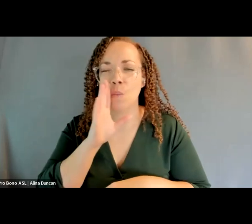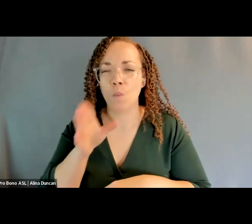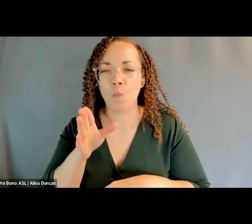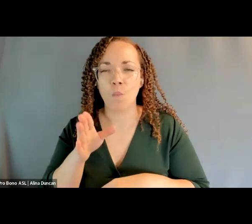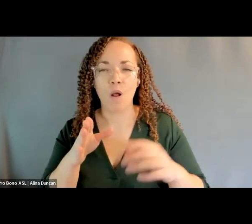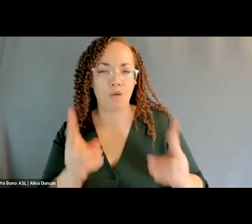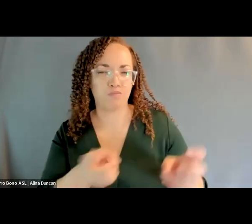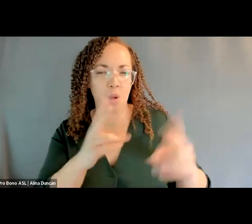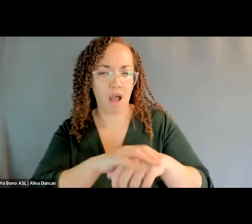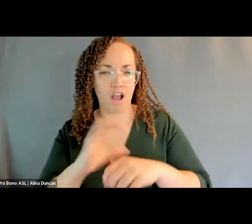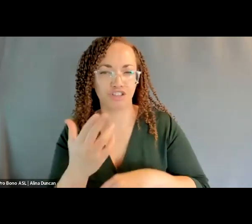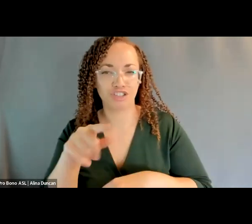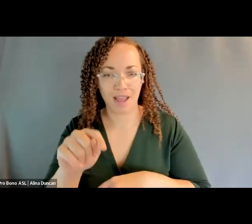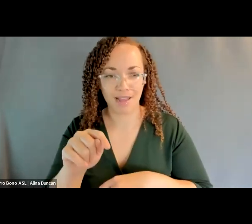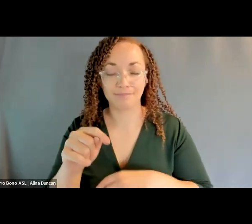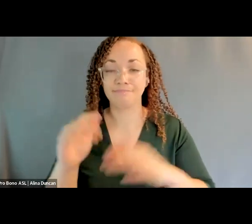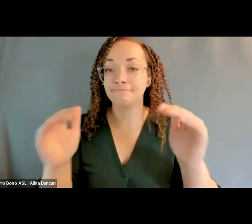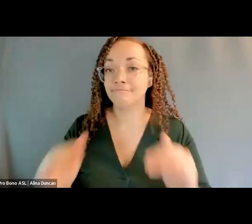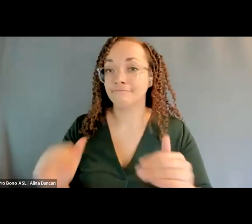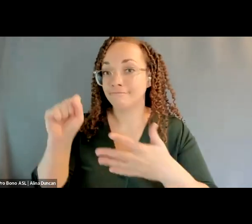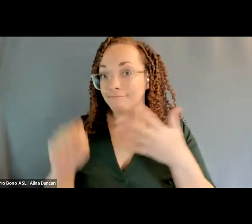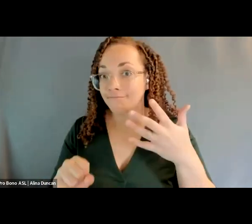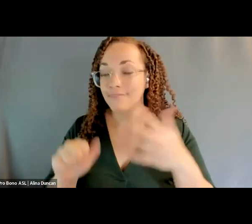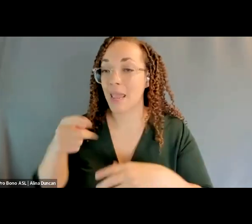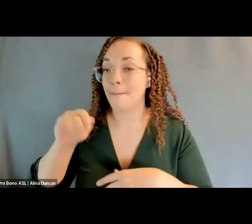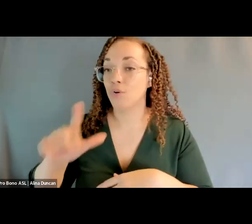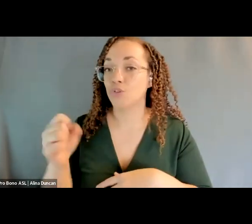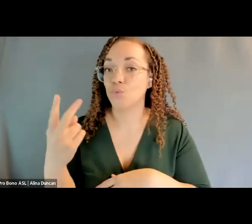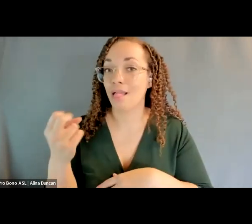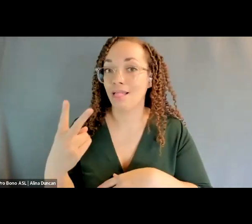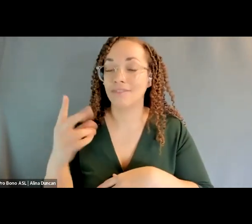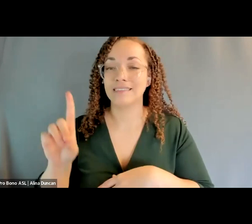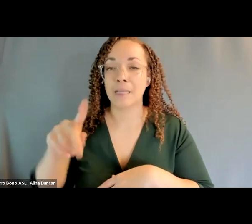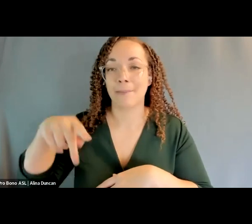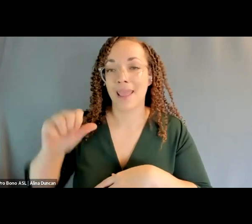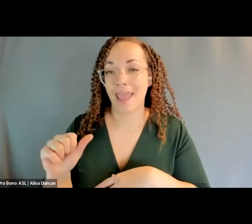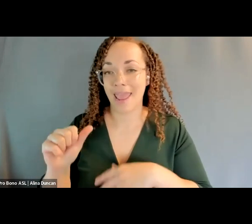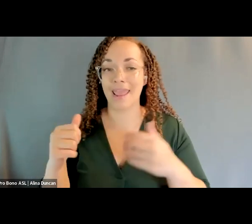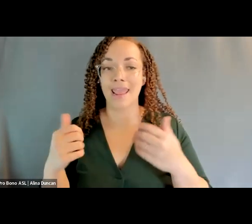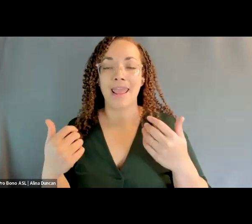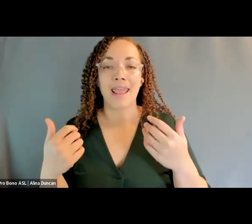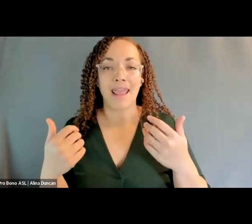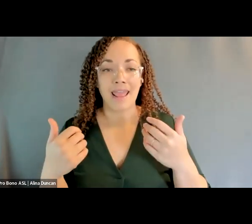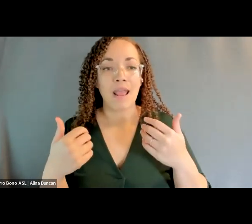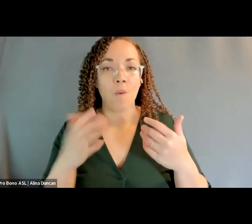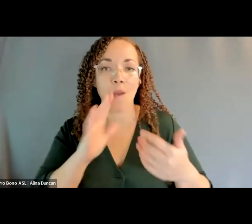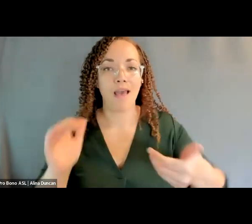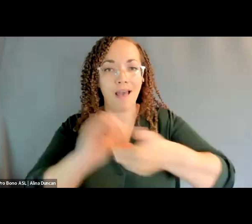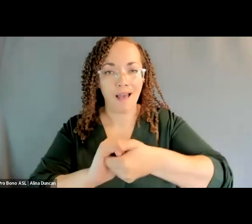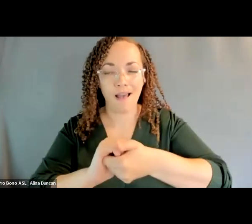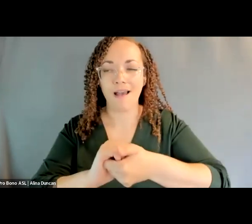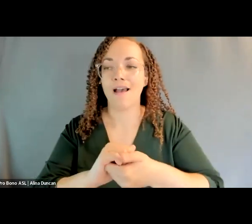upcoming events, on April 12th, DPA is co-hosting a book talk with Haymarket Books and others on Whiteout, How